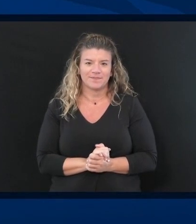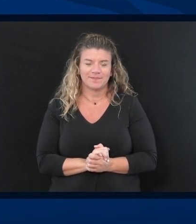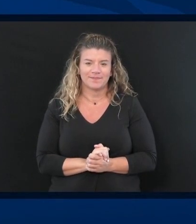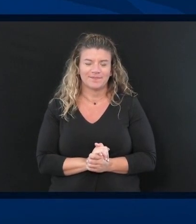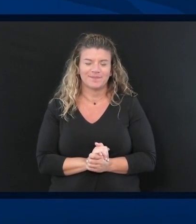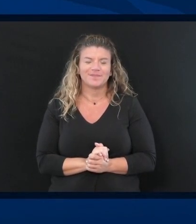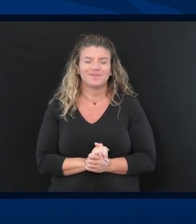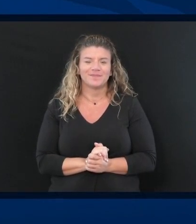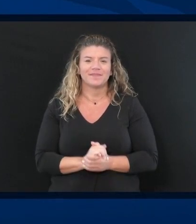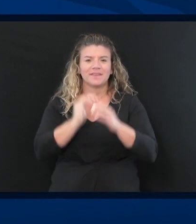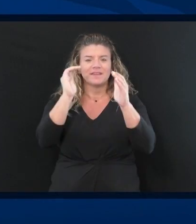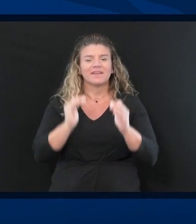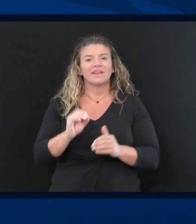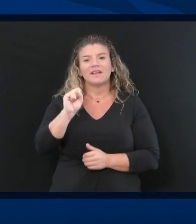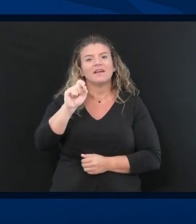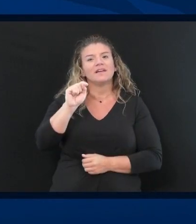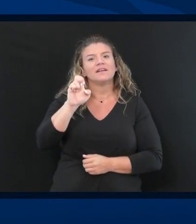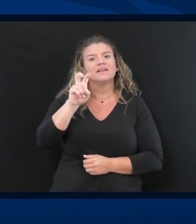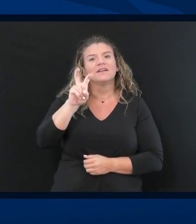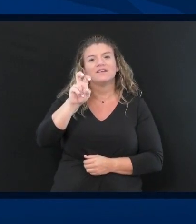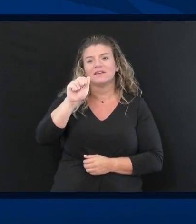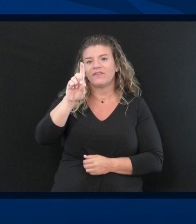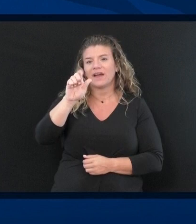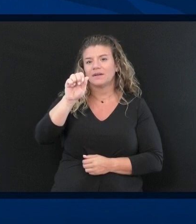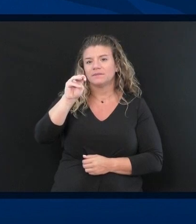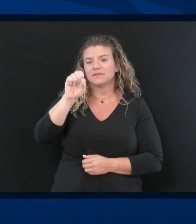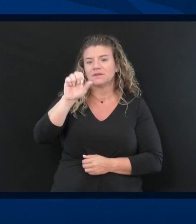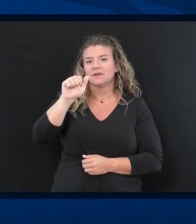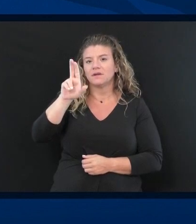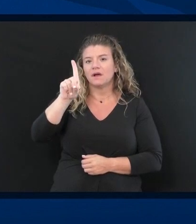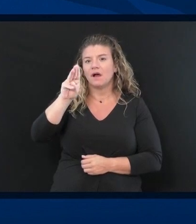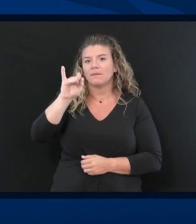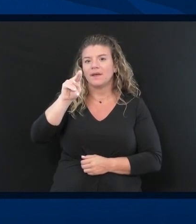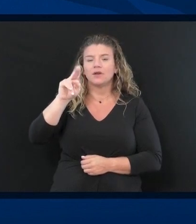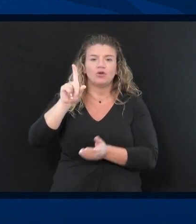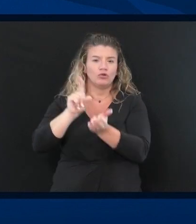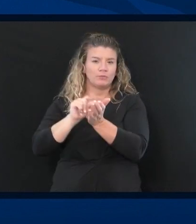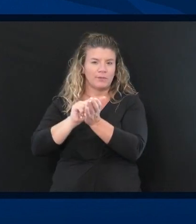All right, thank you, Paul. Next, we'll go to Steve Adams with Ogden Newspapers.